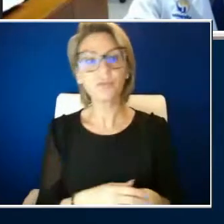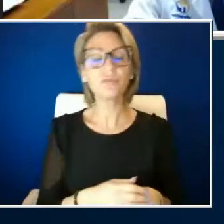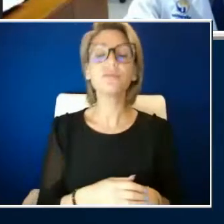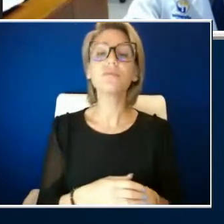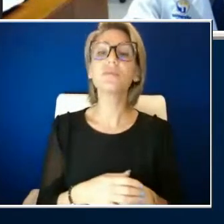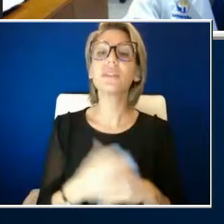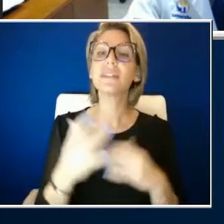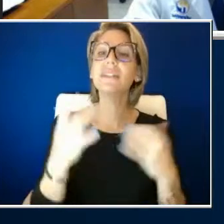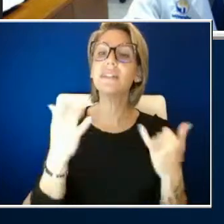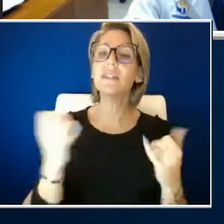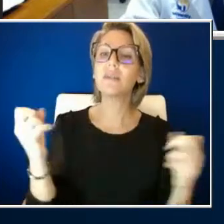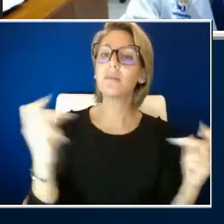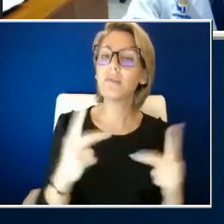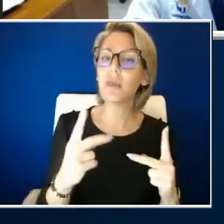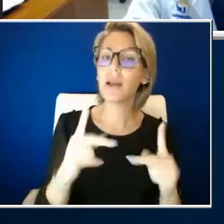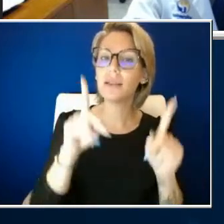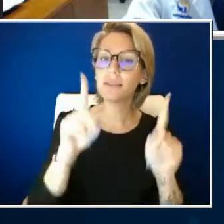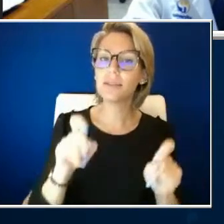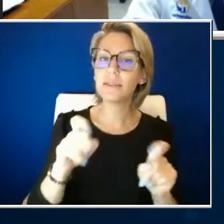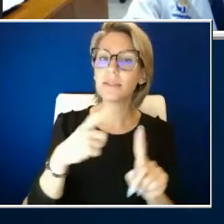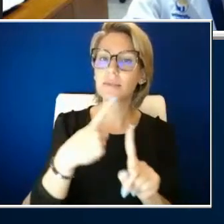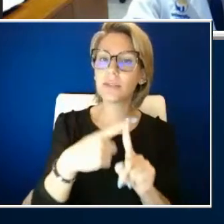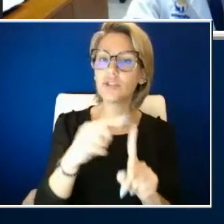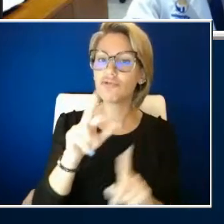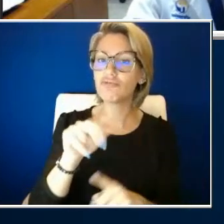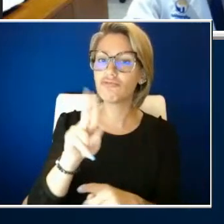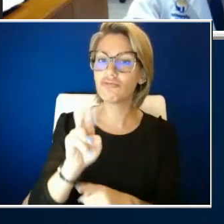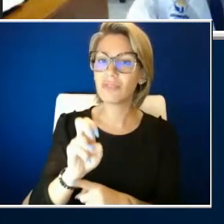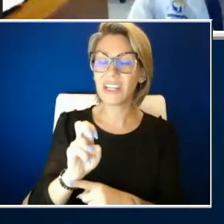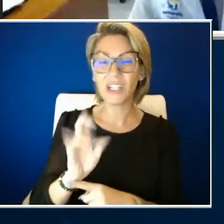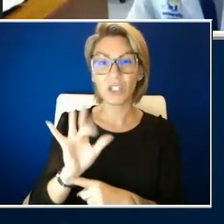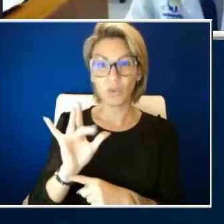rate of 25%. Dude, that's high. Mm-hmm.